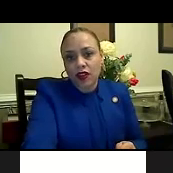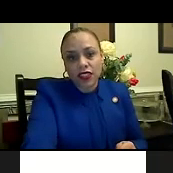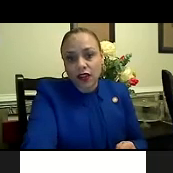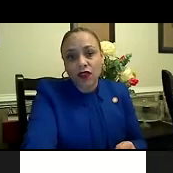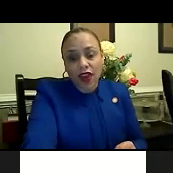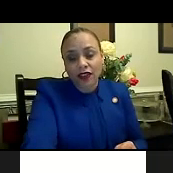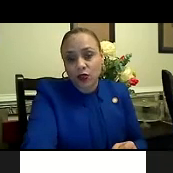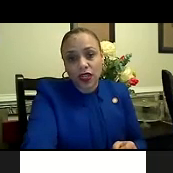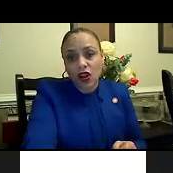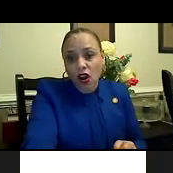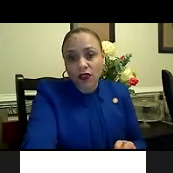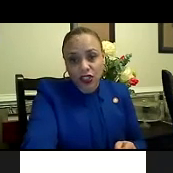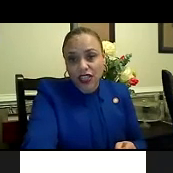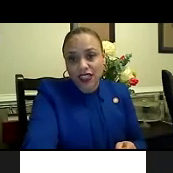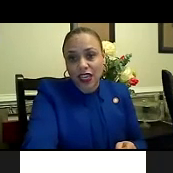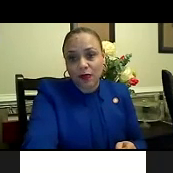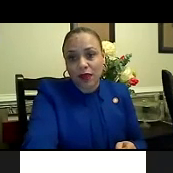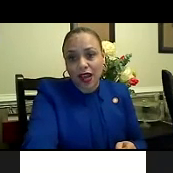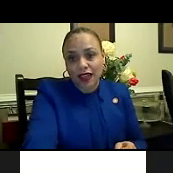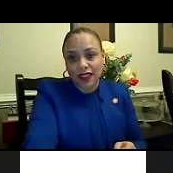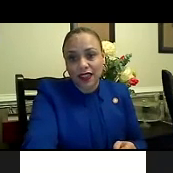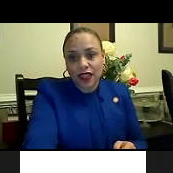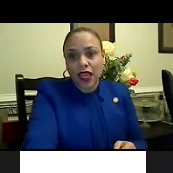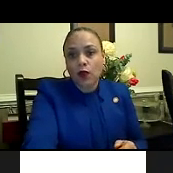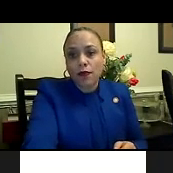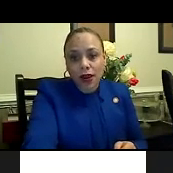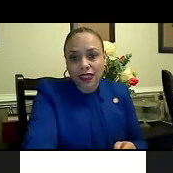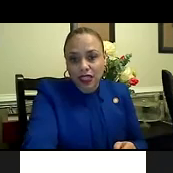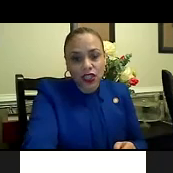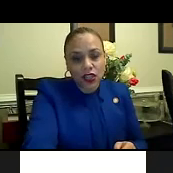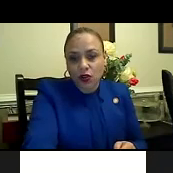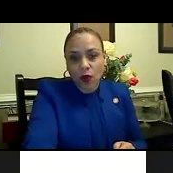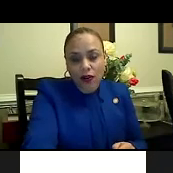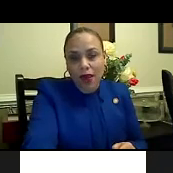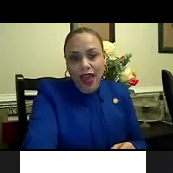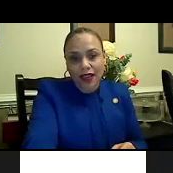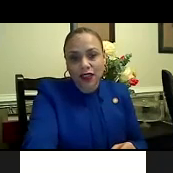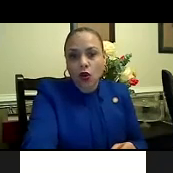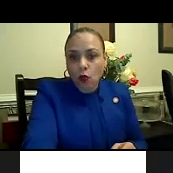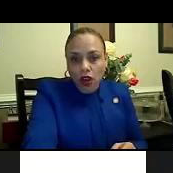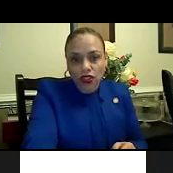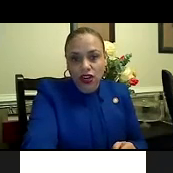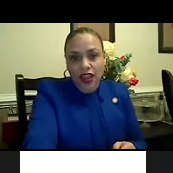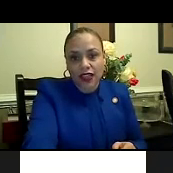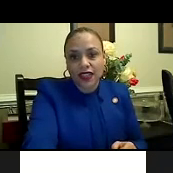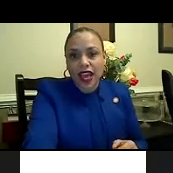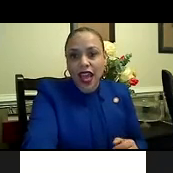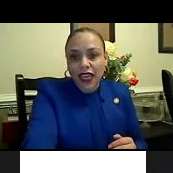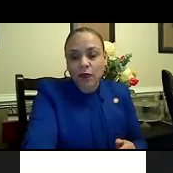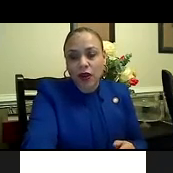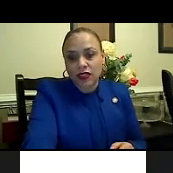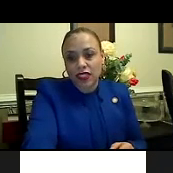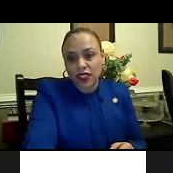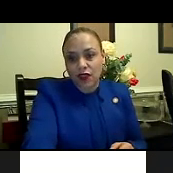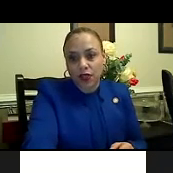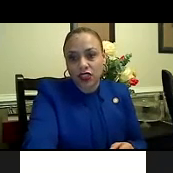there are several factors we need all Virginians to keep in mind. Like we must continue to wear a mask, wash our hands, and keep